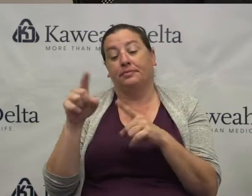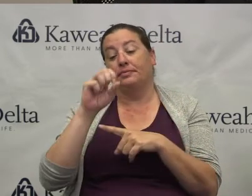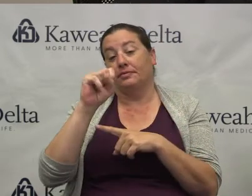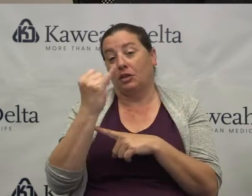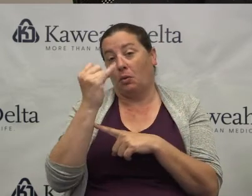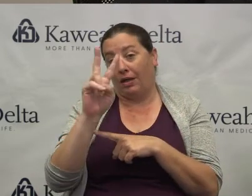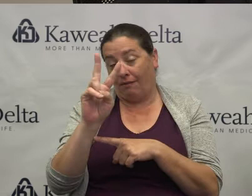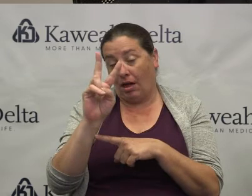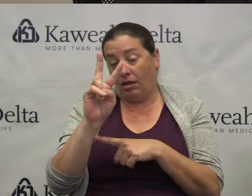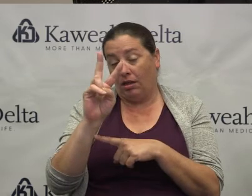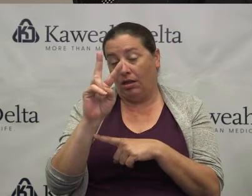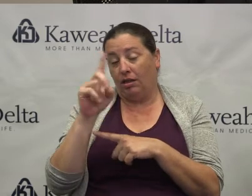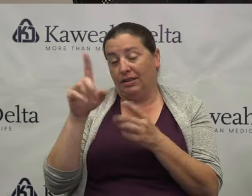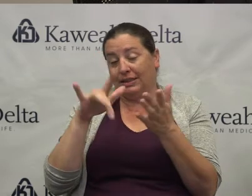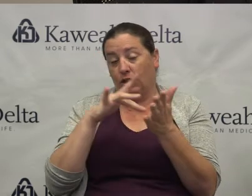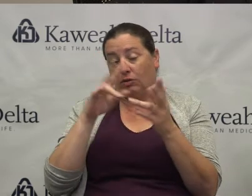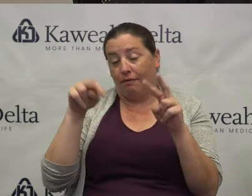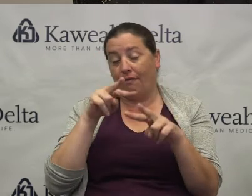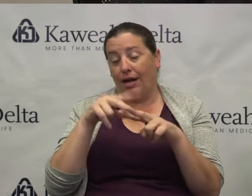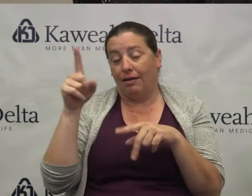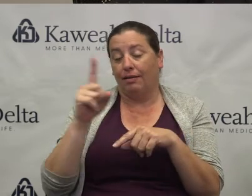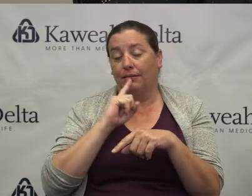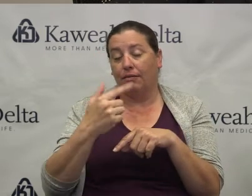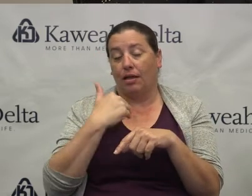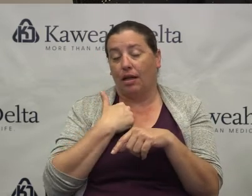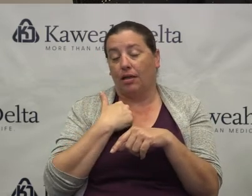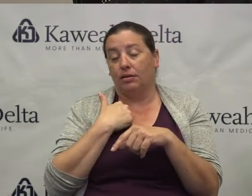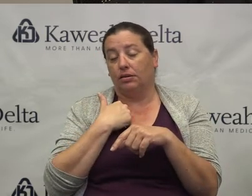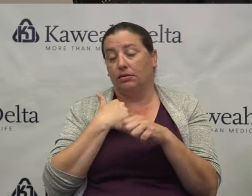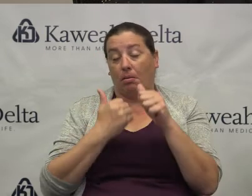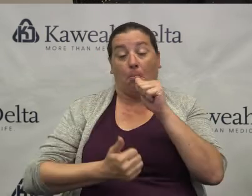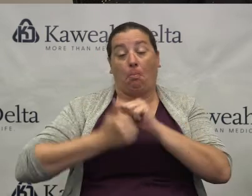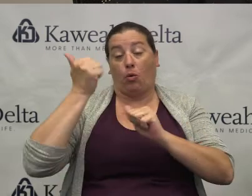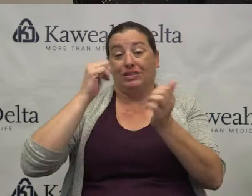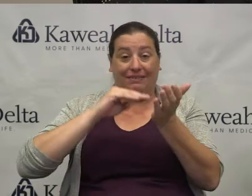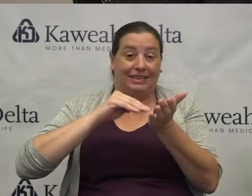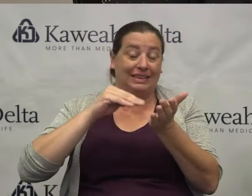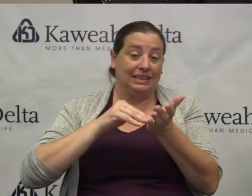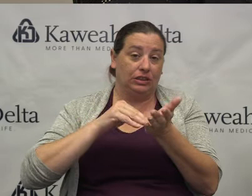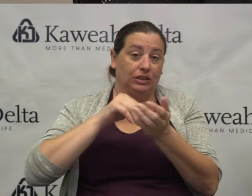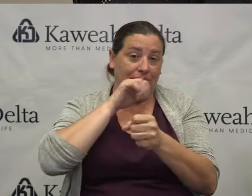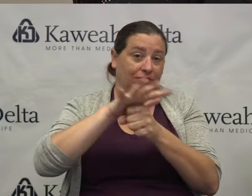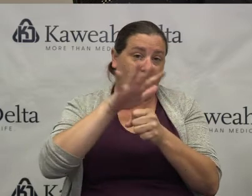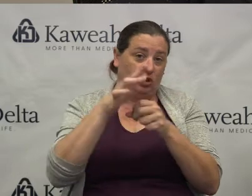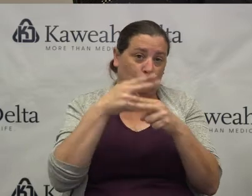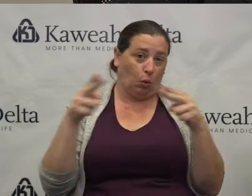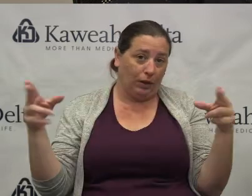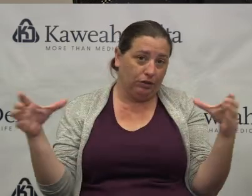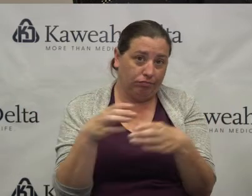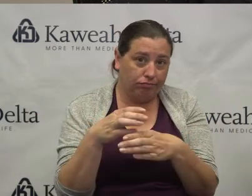Valley, has definitely one of the most severe physician shortages of anywhere in the state or the